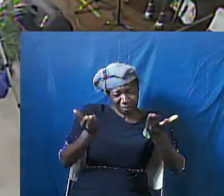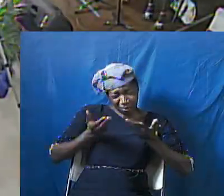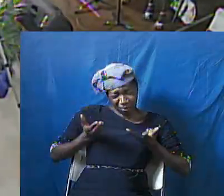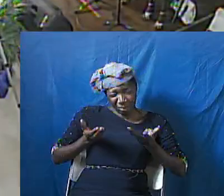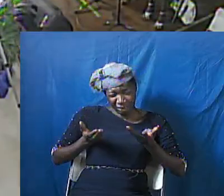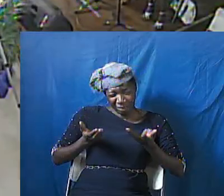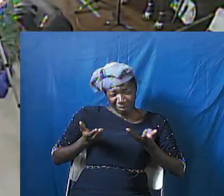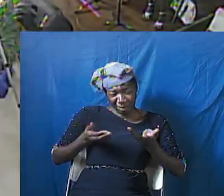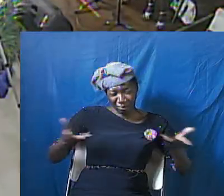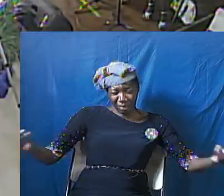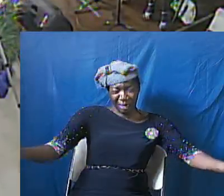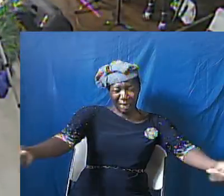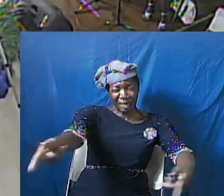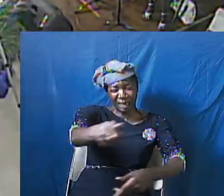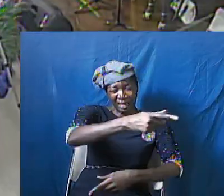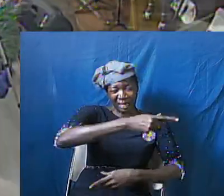today.